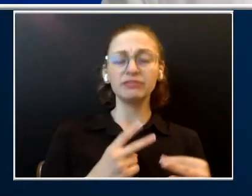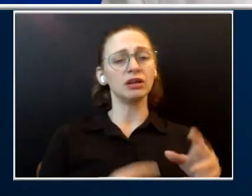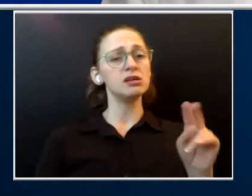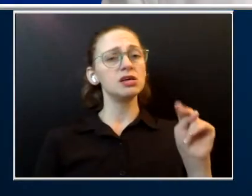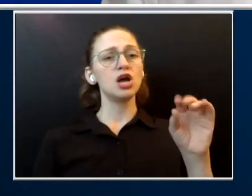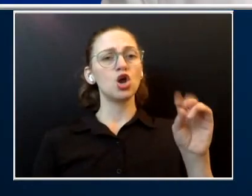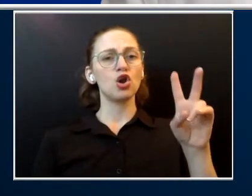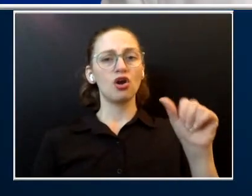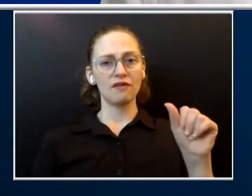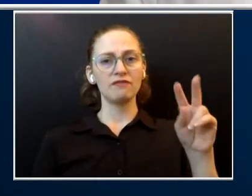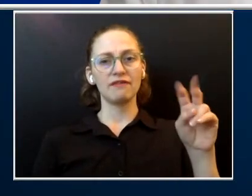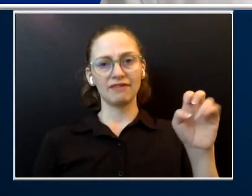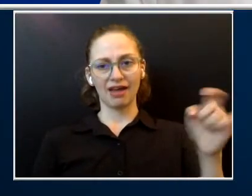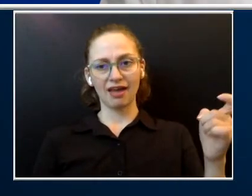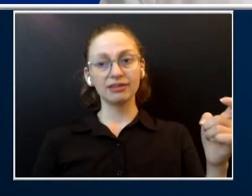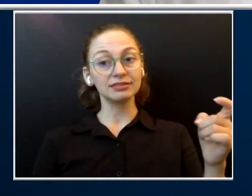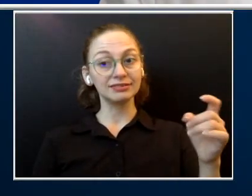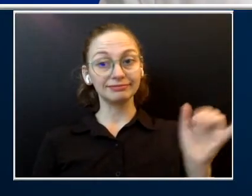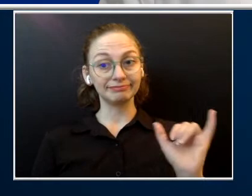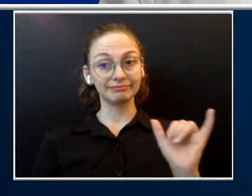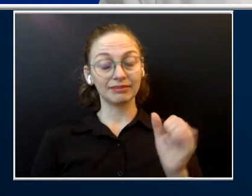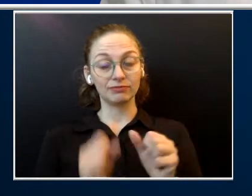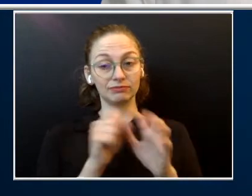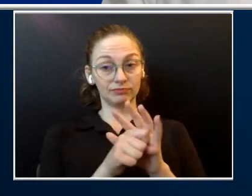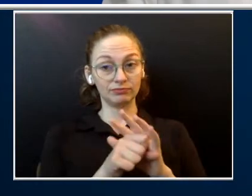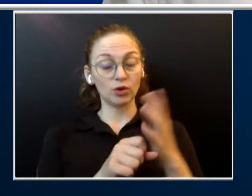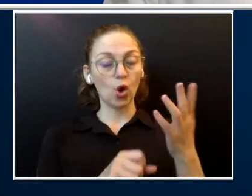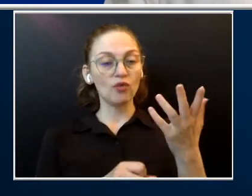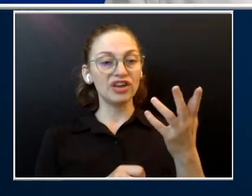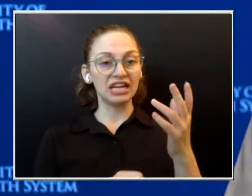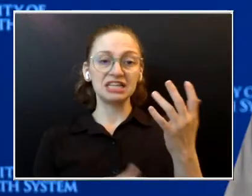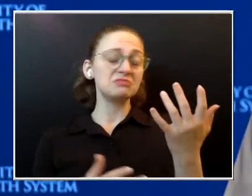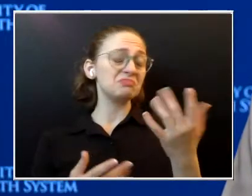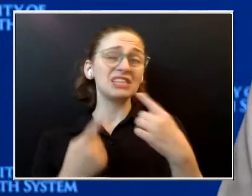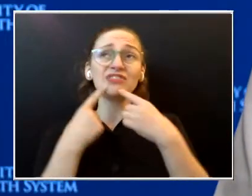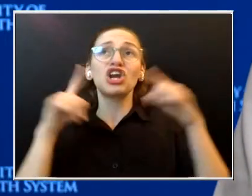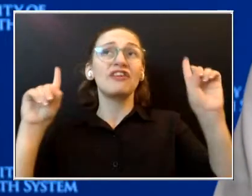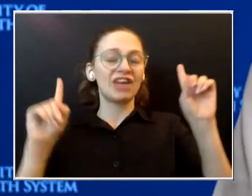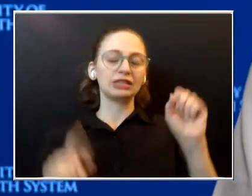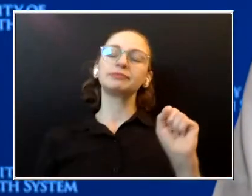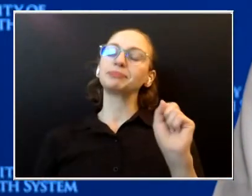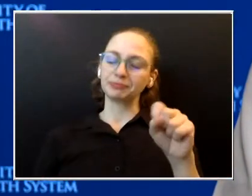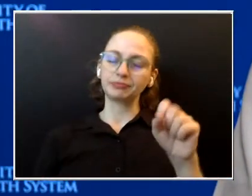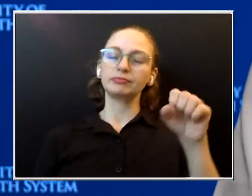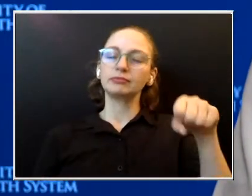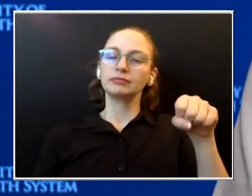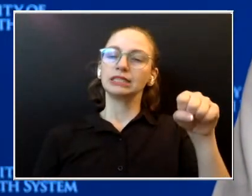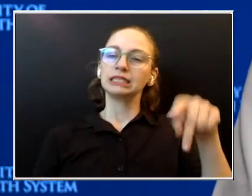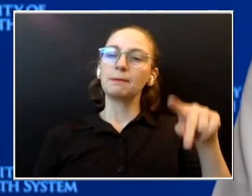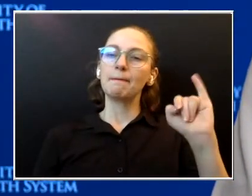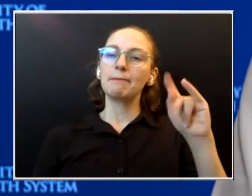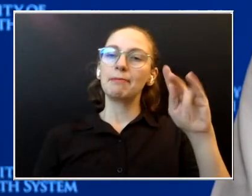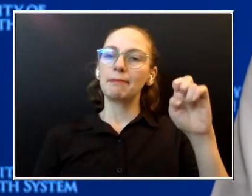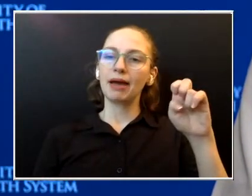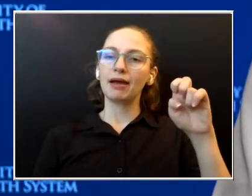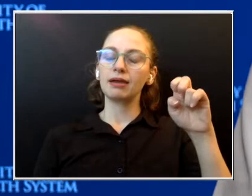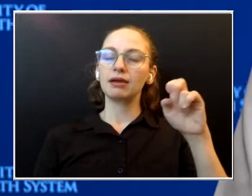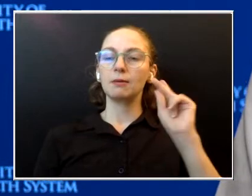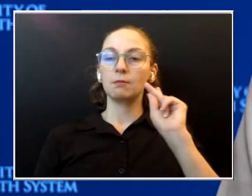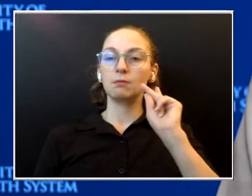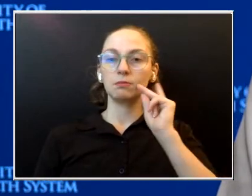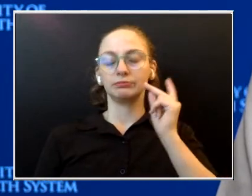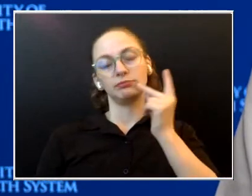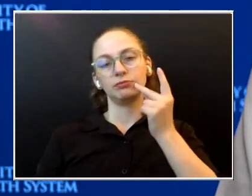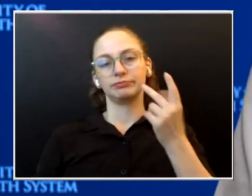and I think very effective. Yeah, it's just the spike protein, and it is very effective. Just as you said,